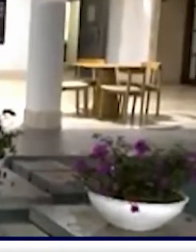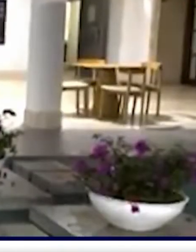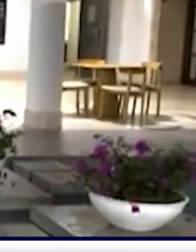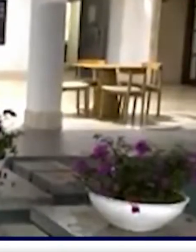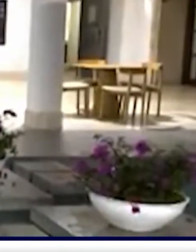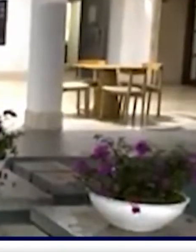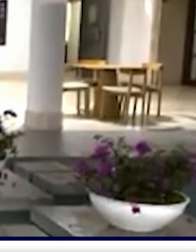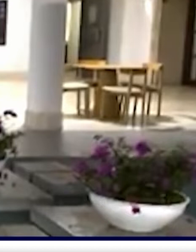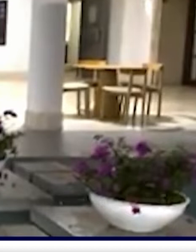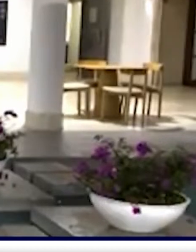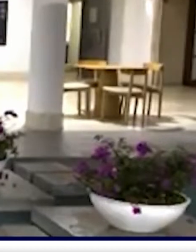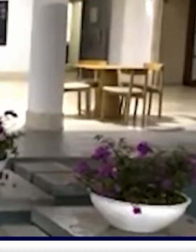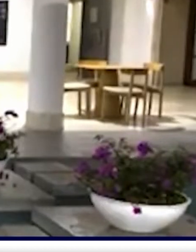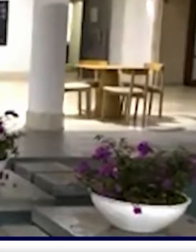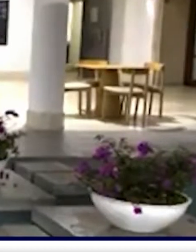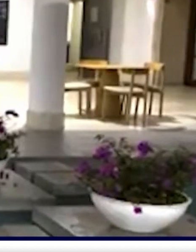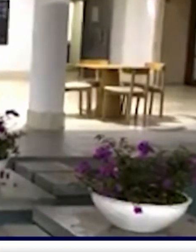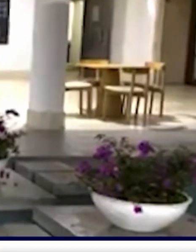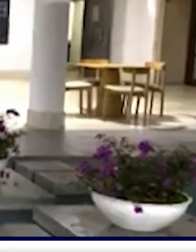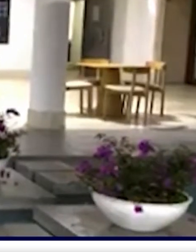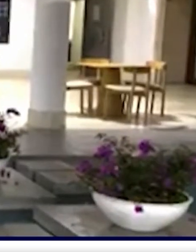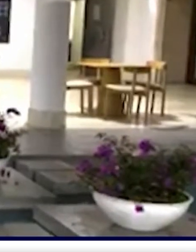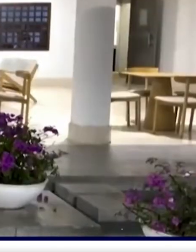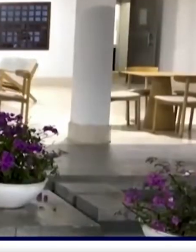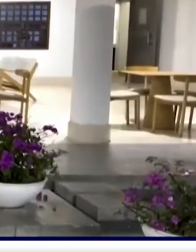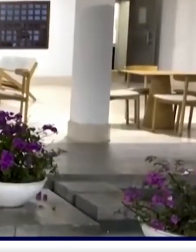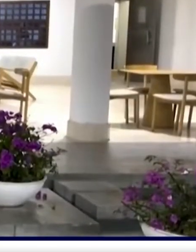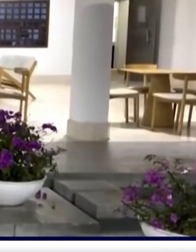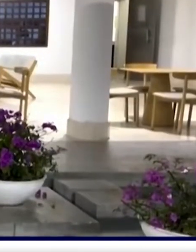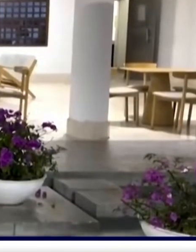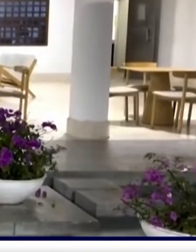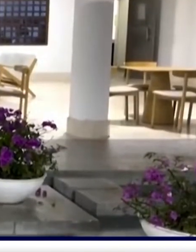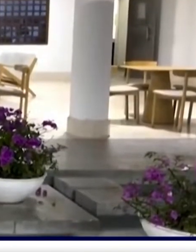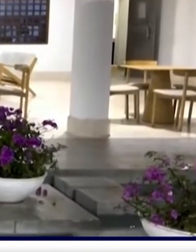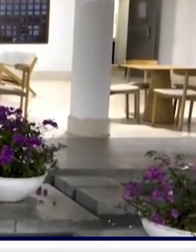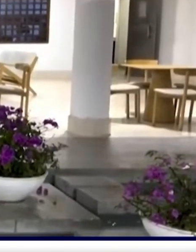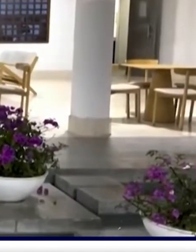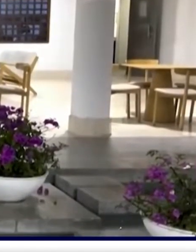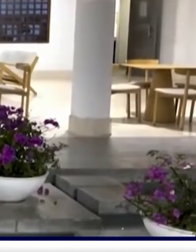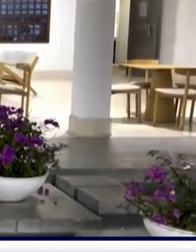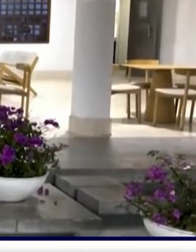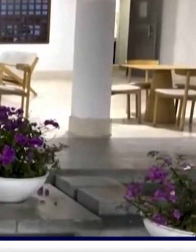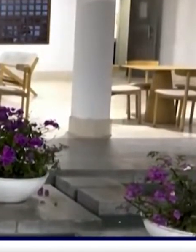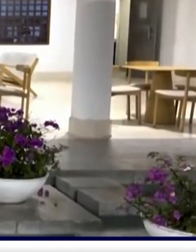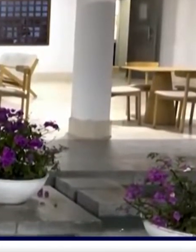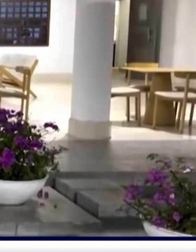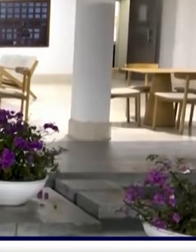And in sports, Barbados win 2 more medals at the CAC Beach Games in Colombia.